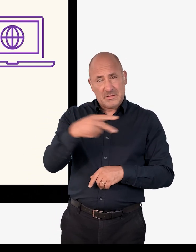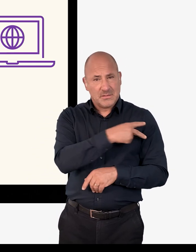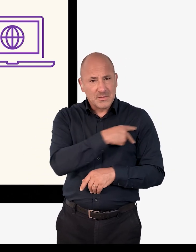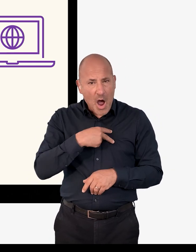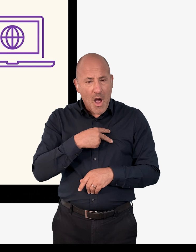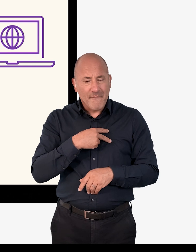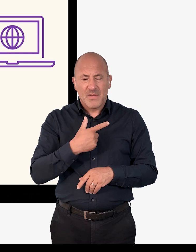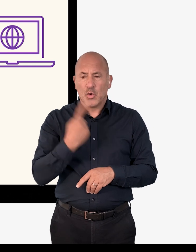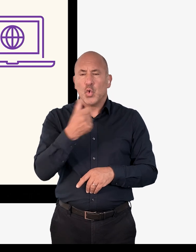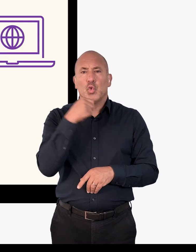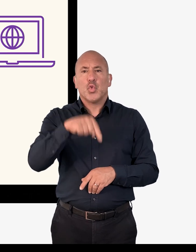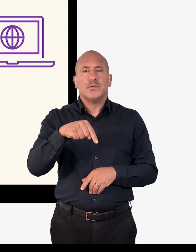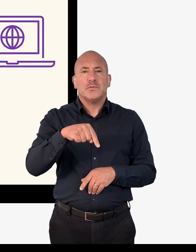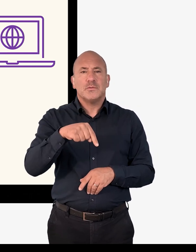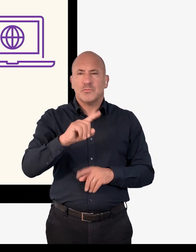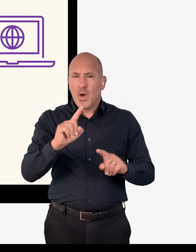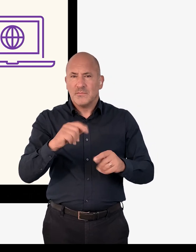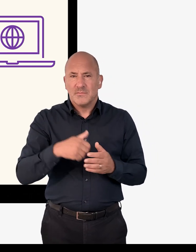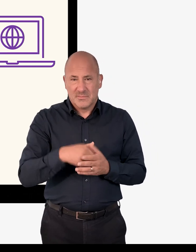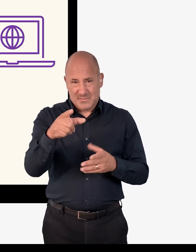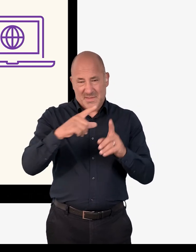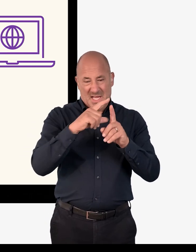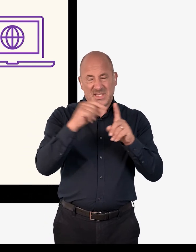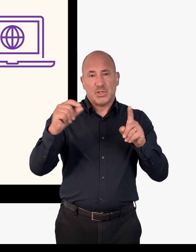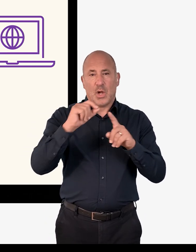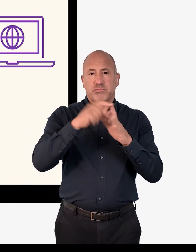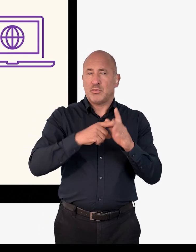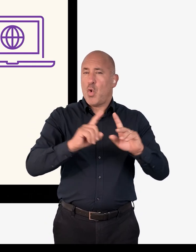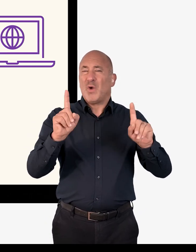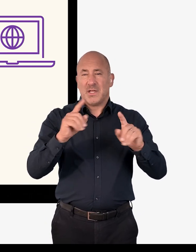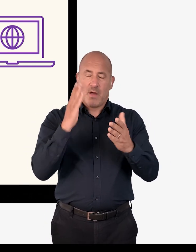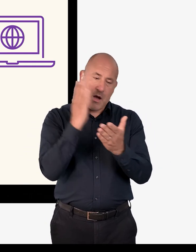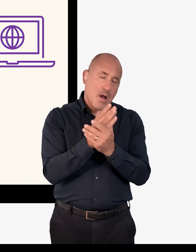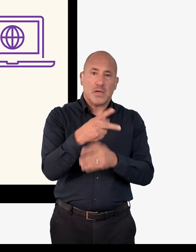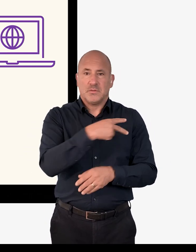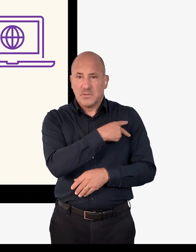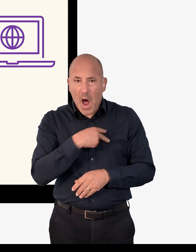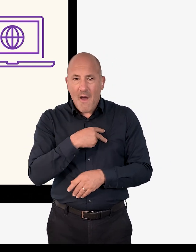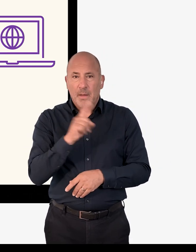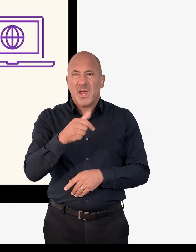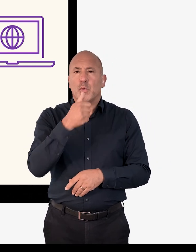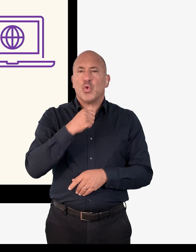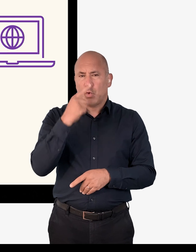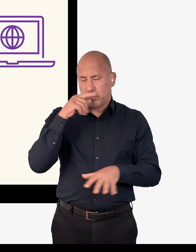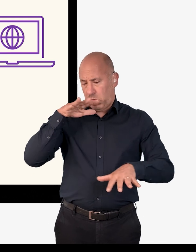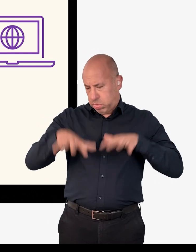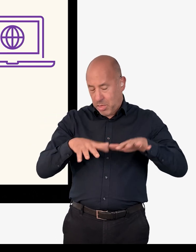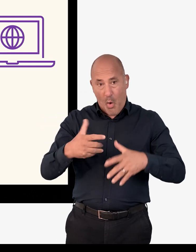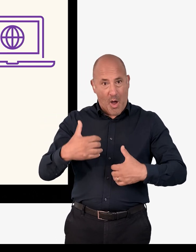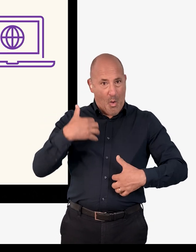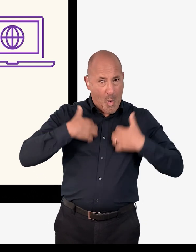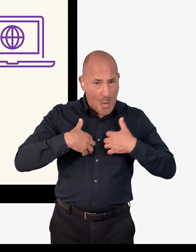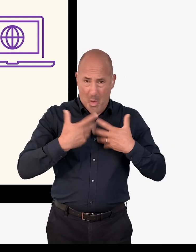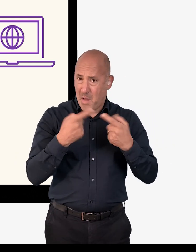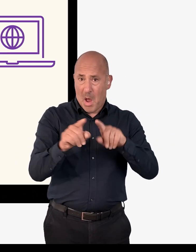Think about the impact on staff and users. Any digital project is likely to impact staff and users in